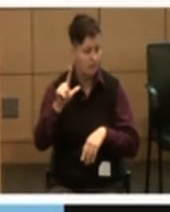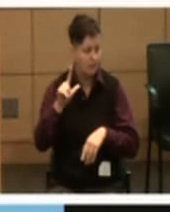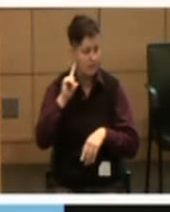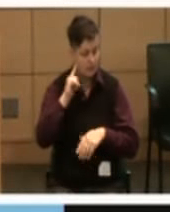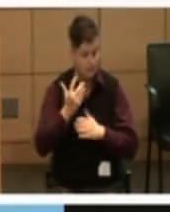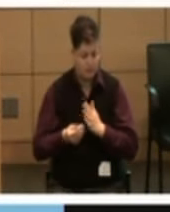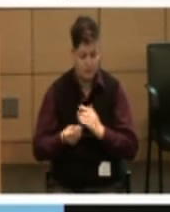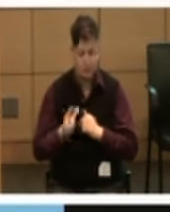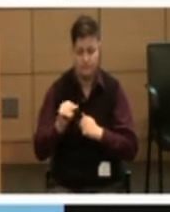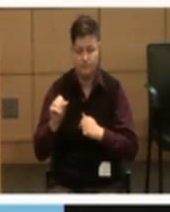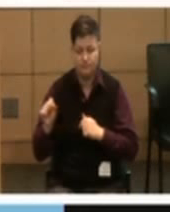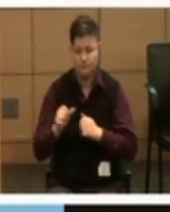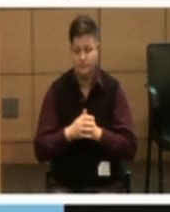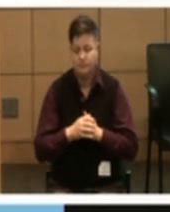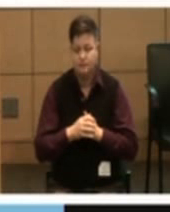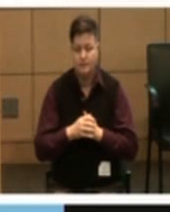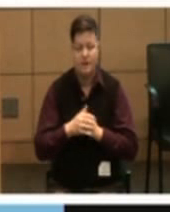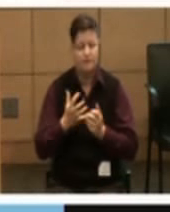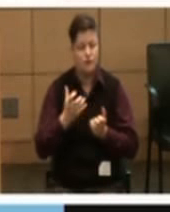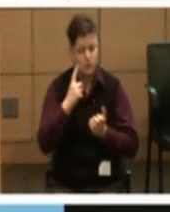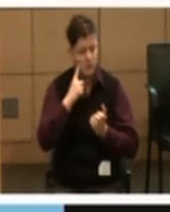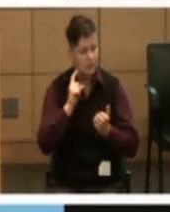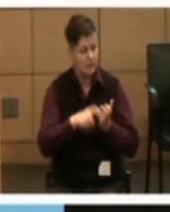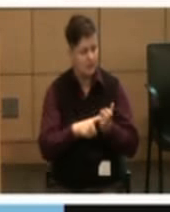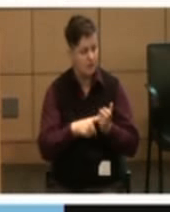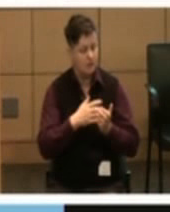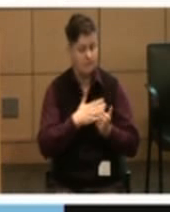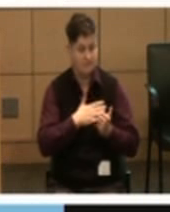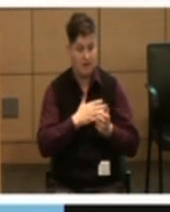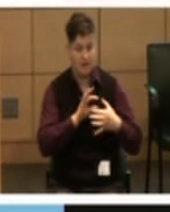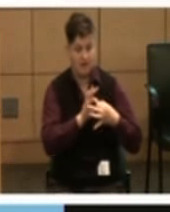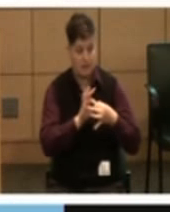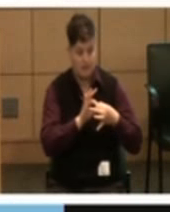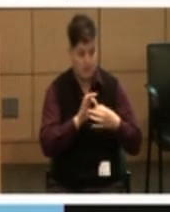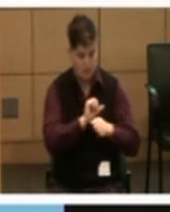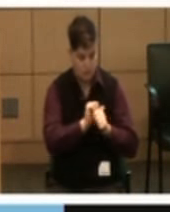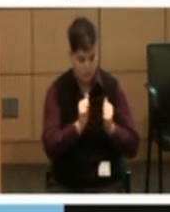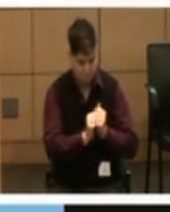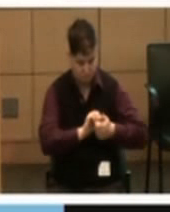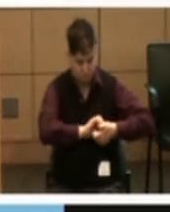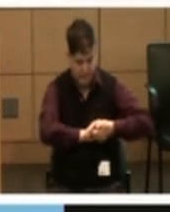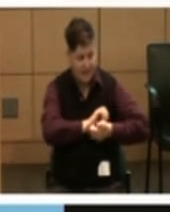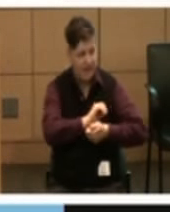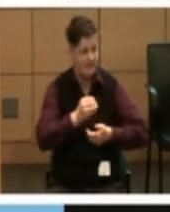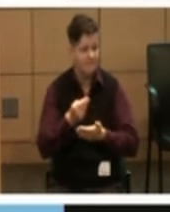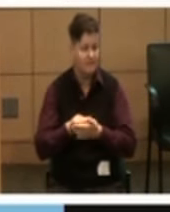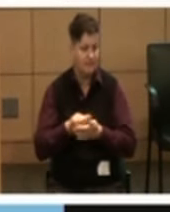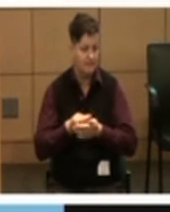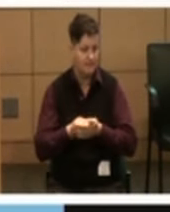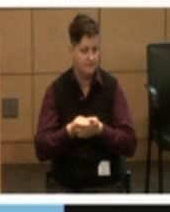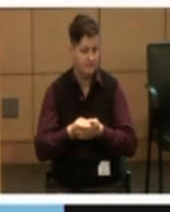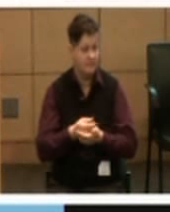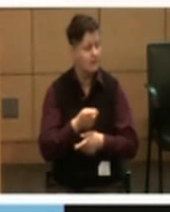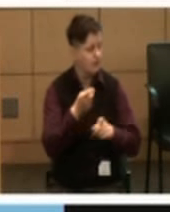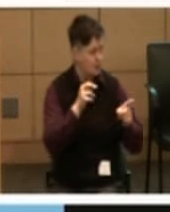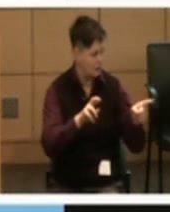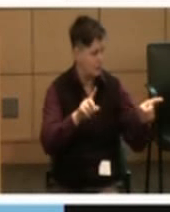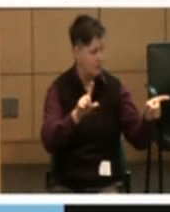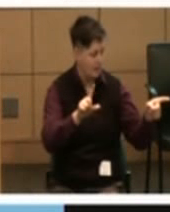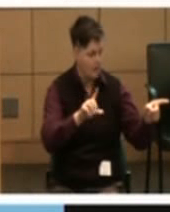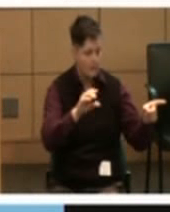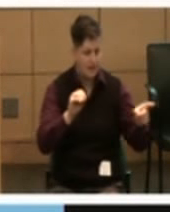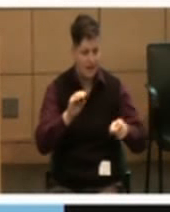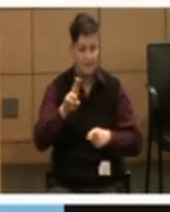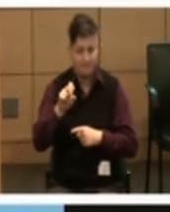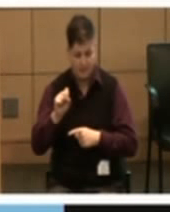first need to acknowledge my collaborators and funding, mainly my advisors, so Drs. Leibold and Buss,